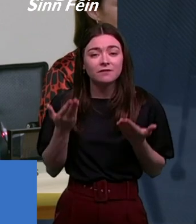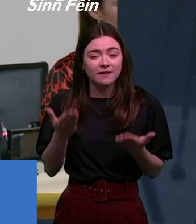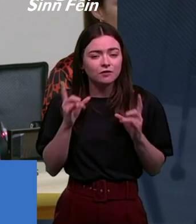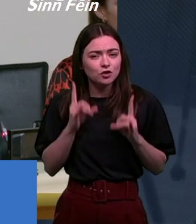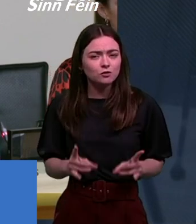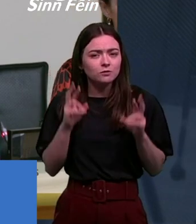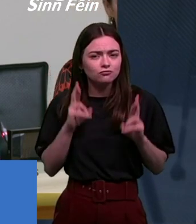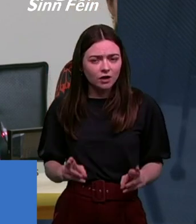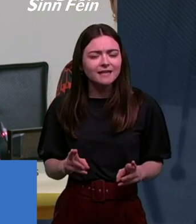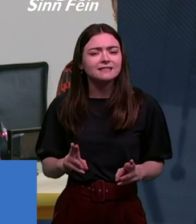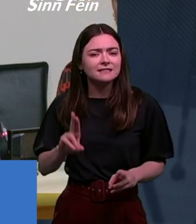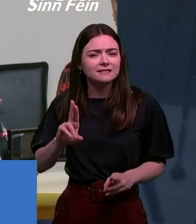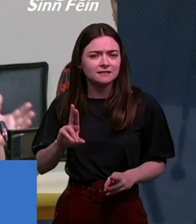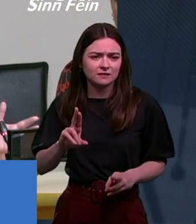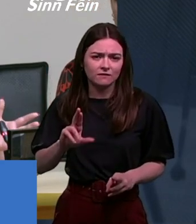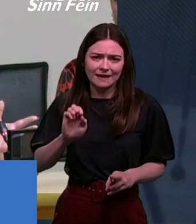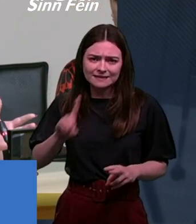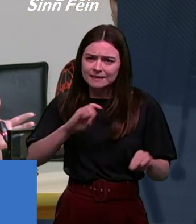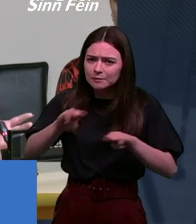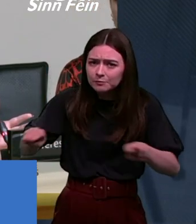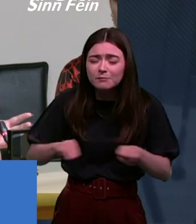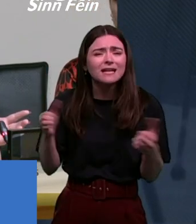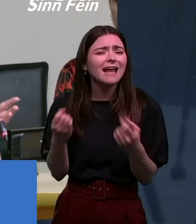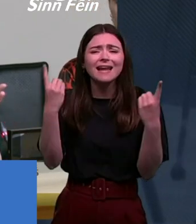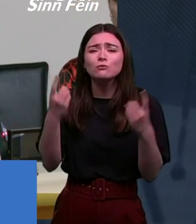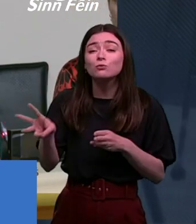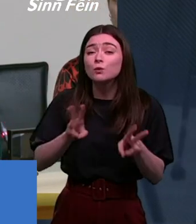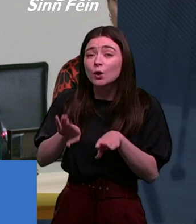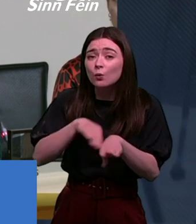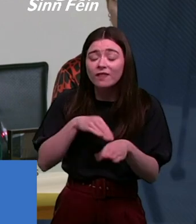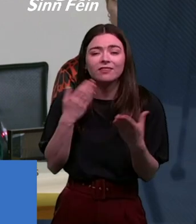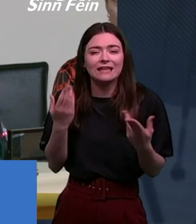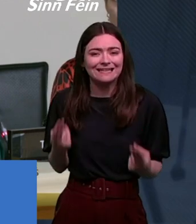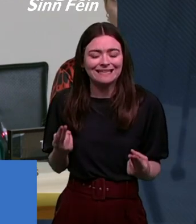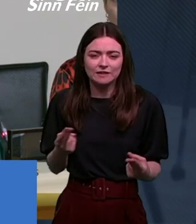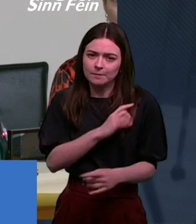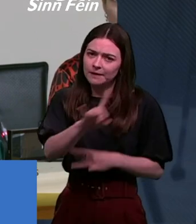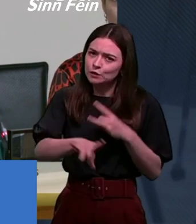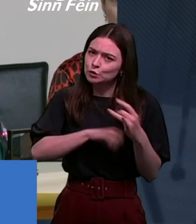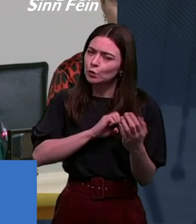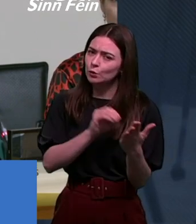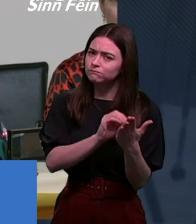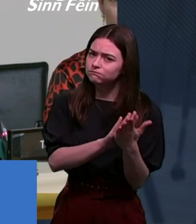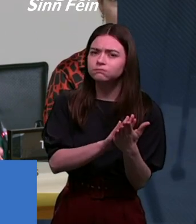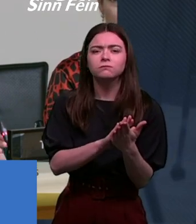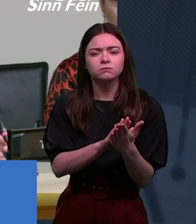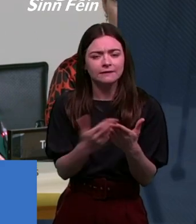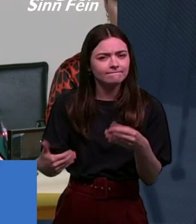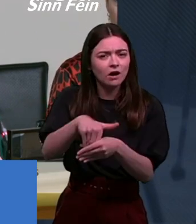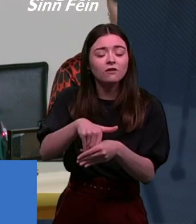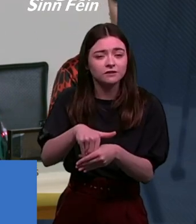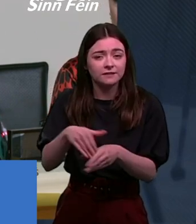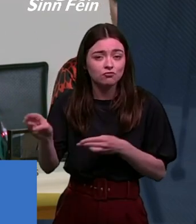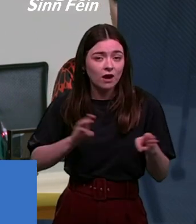human rights of autistic people and anybody that we work with are completely enshrined in the practice that we do. And